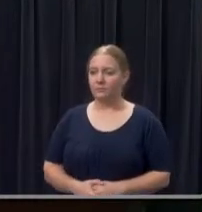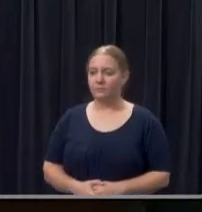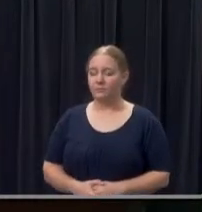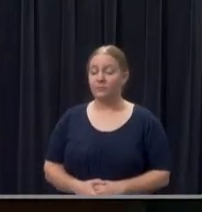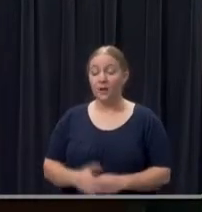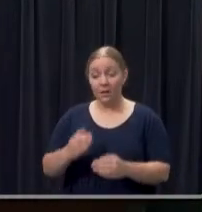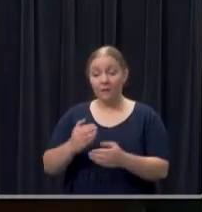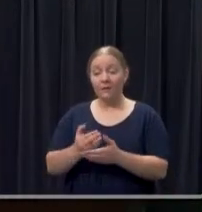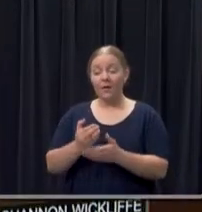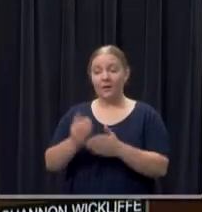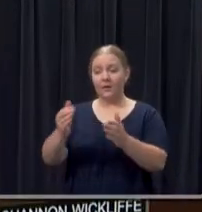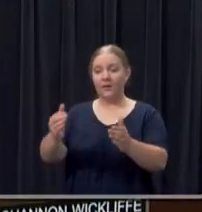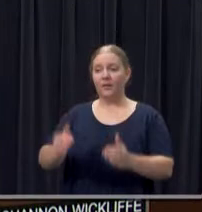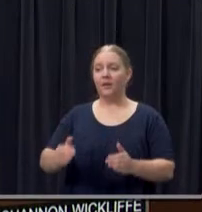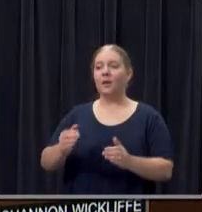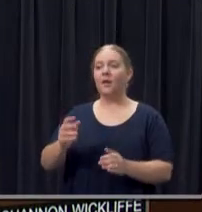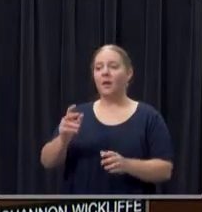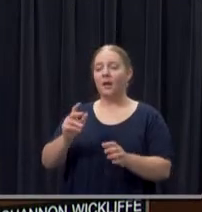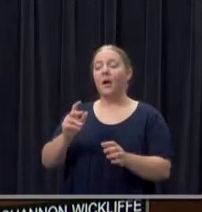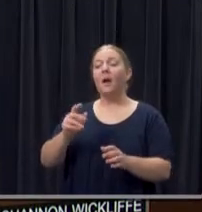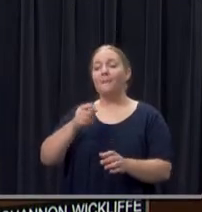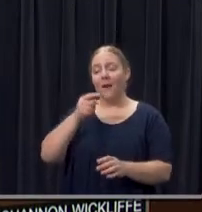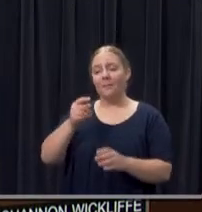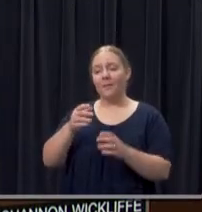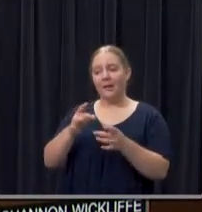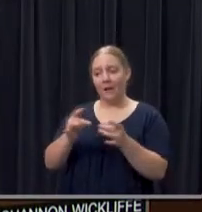All right, we'll move into public comments. Mr. Boyd?